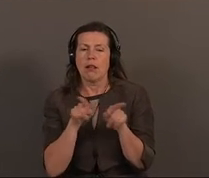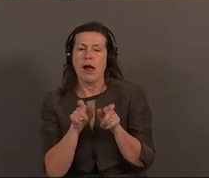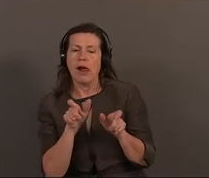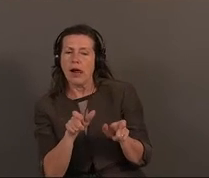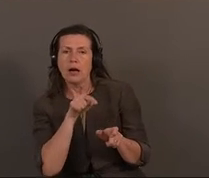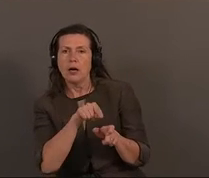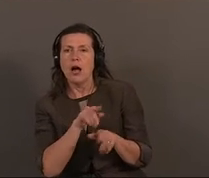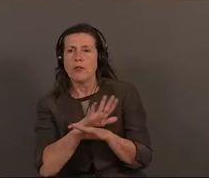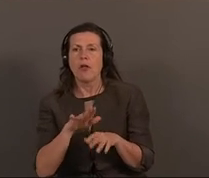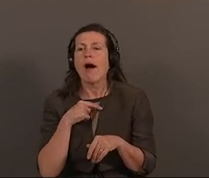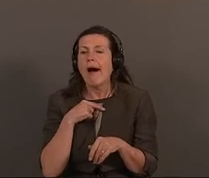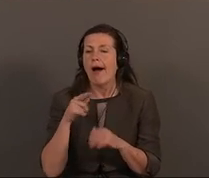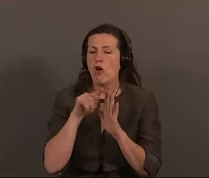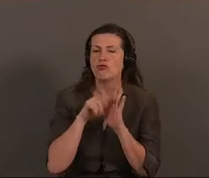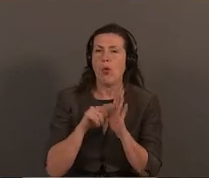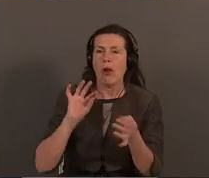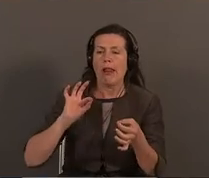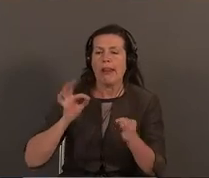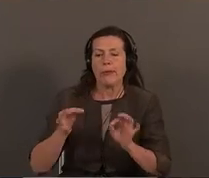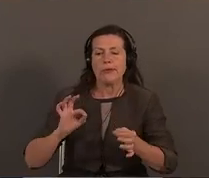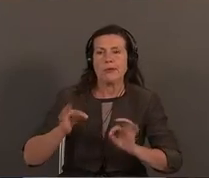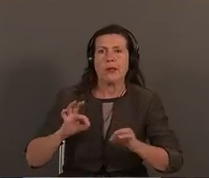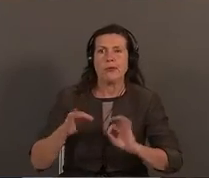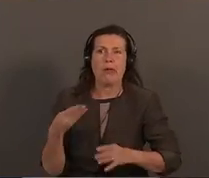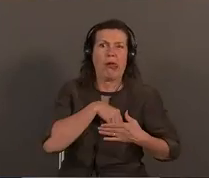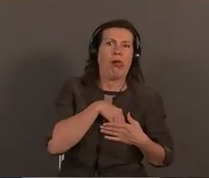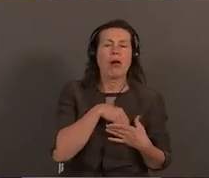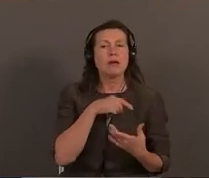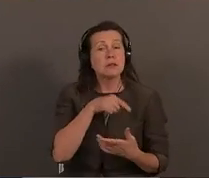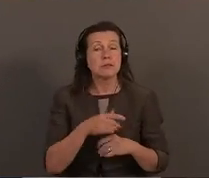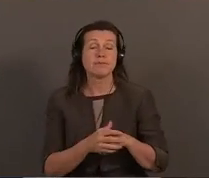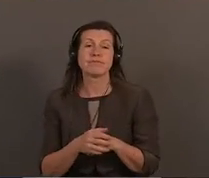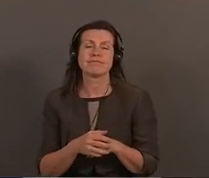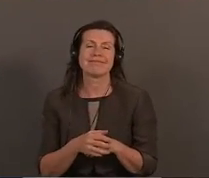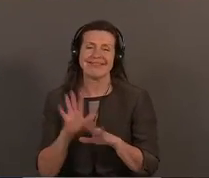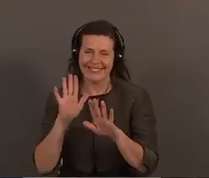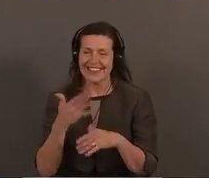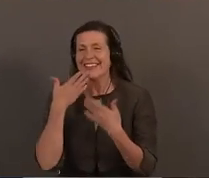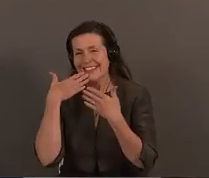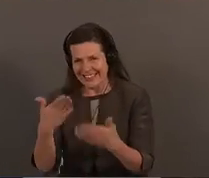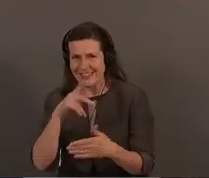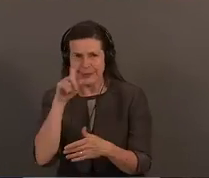rules? Thank you very much, and I'm delighted to be here and to celebrate. Just a little